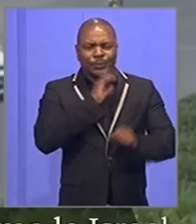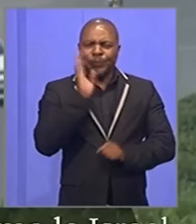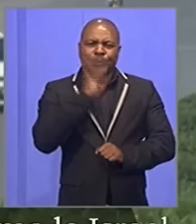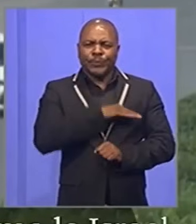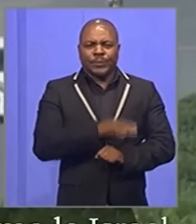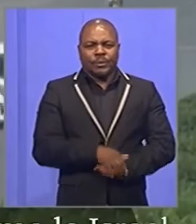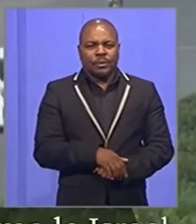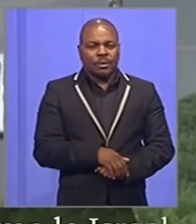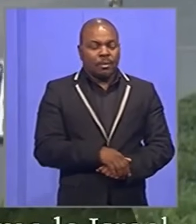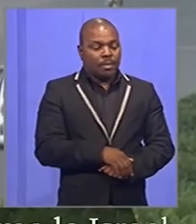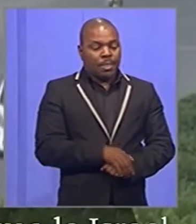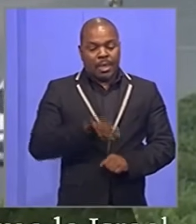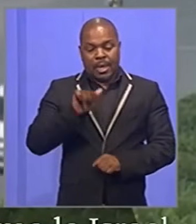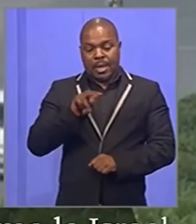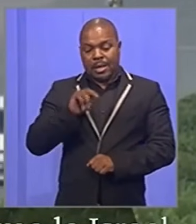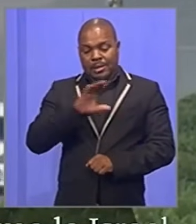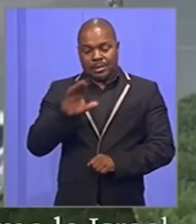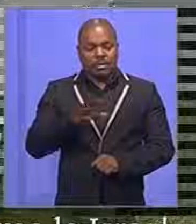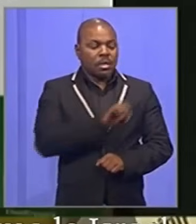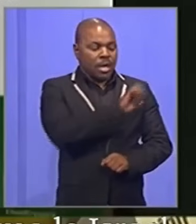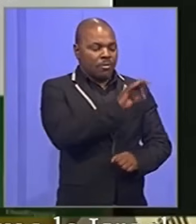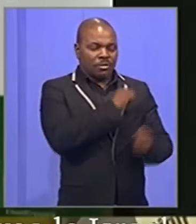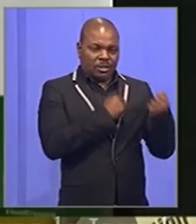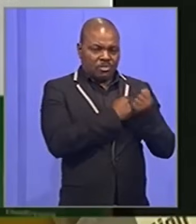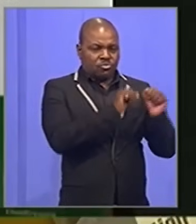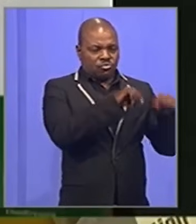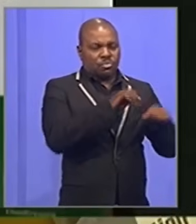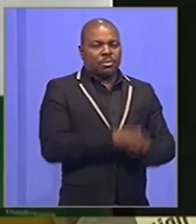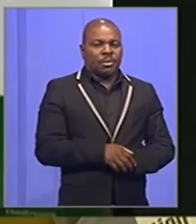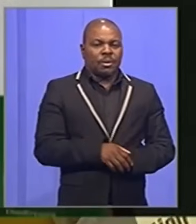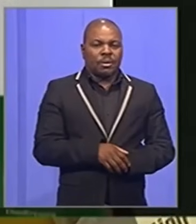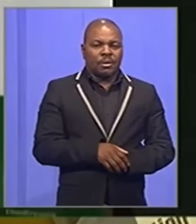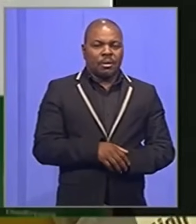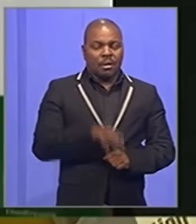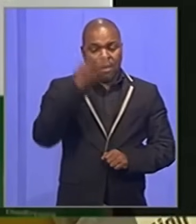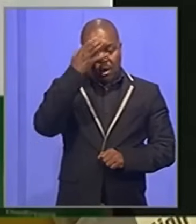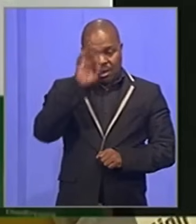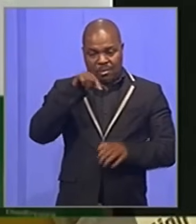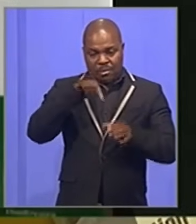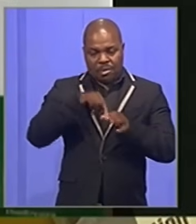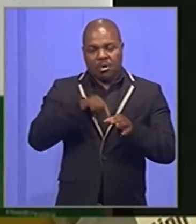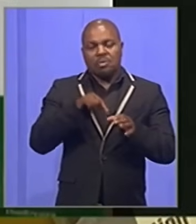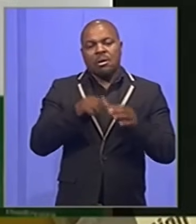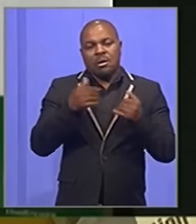ANC itsiyetsa EFF. Our government is in discussion with the matter